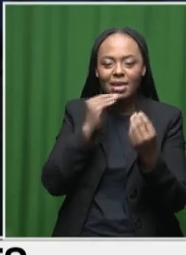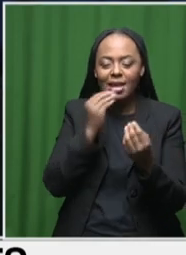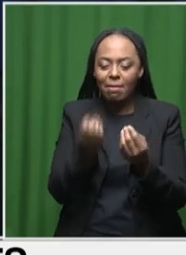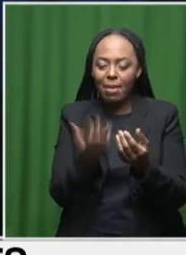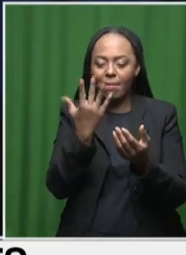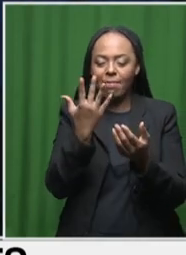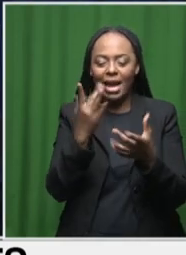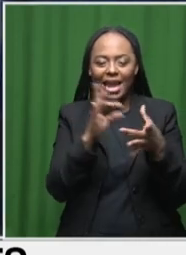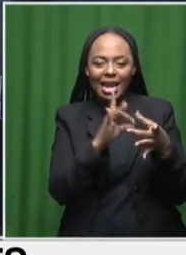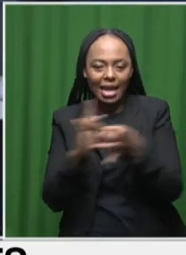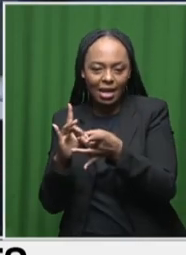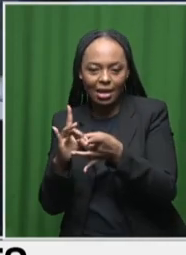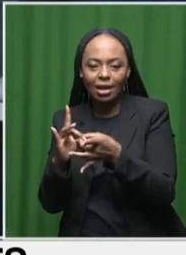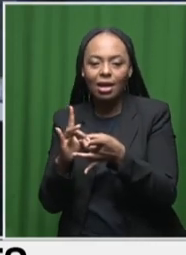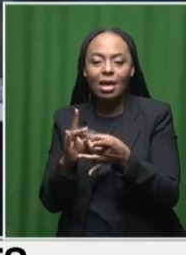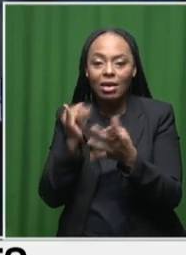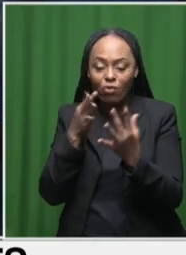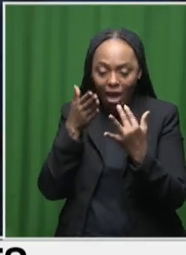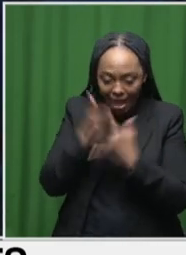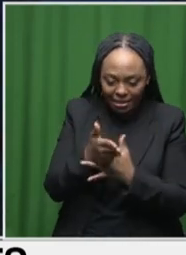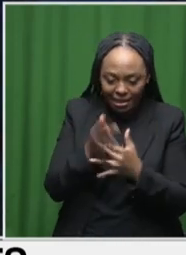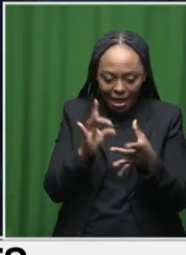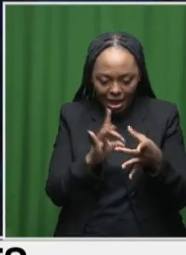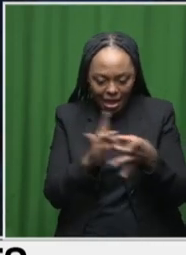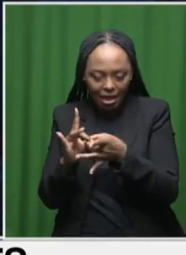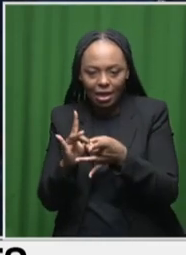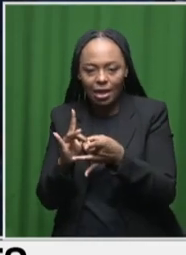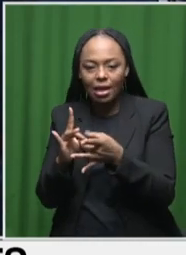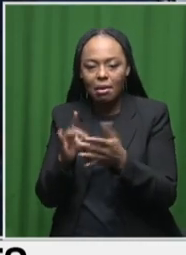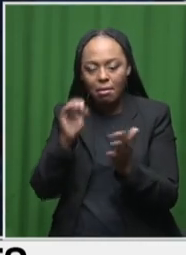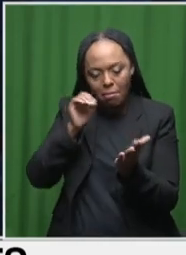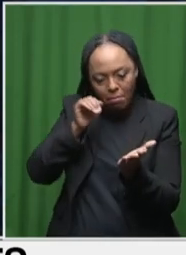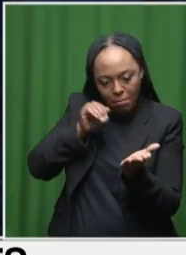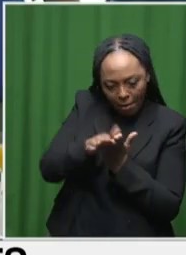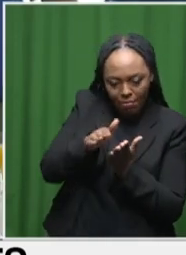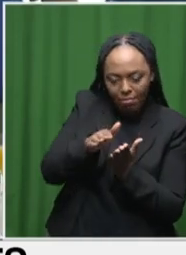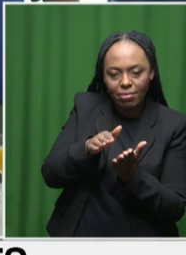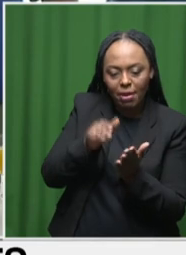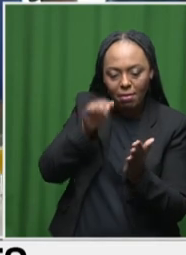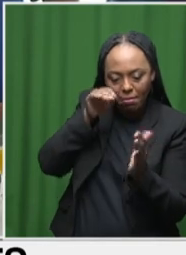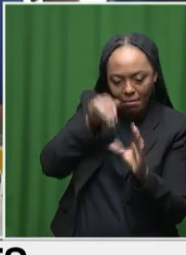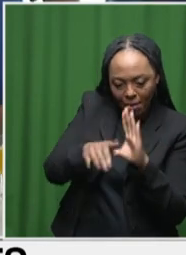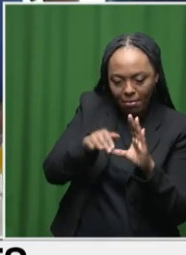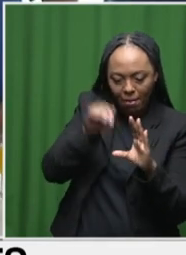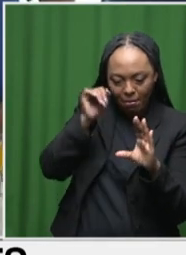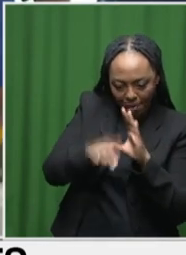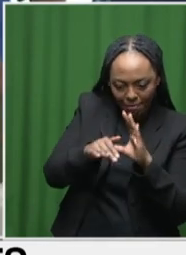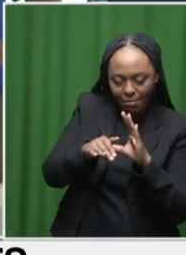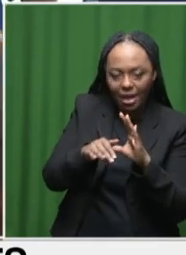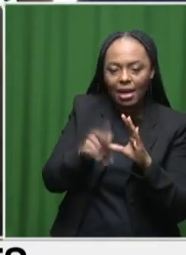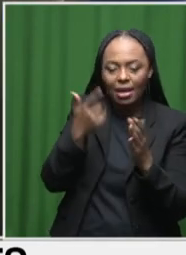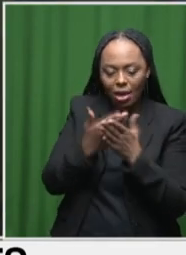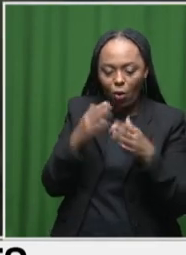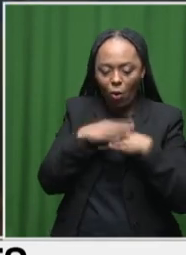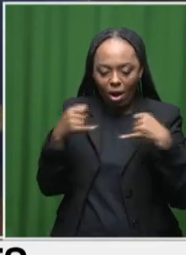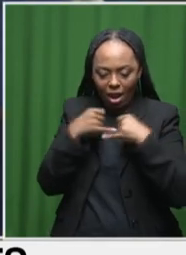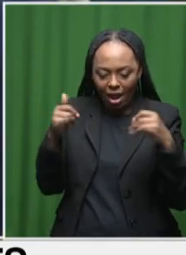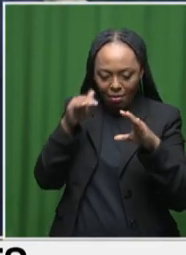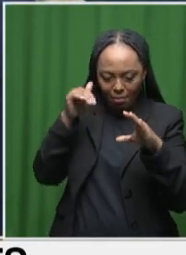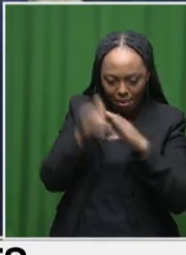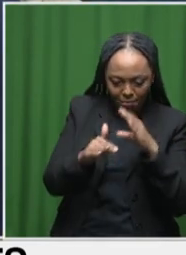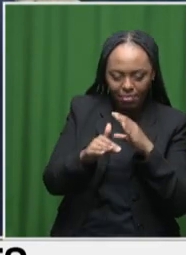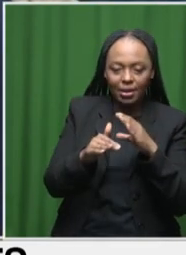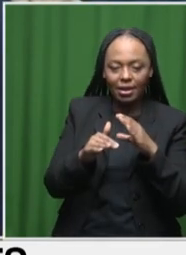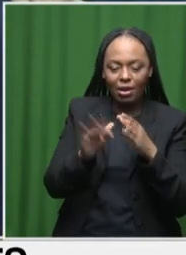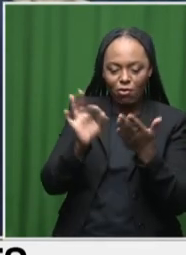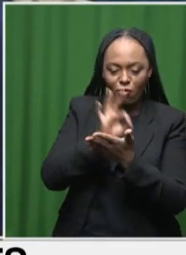access that link, you drop in your code, your ballot papers pop up, and you then submit electronically. We do believe it